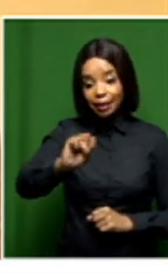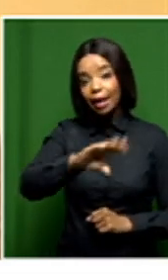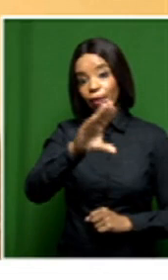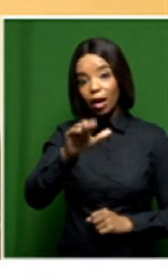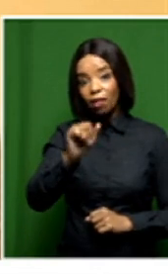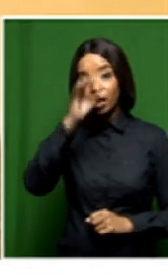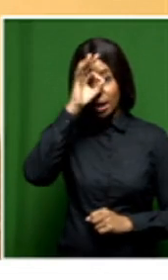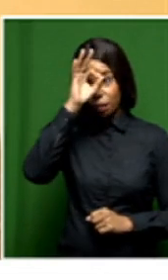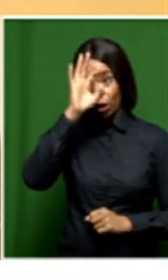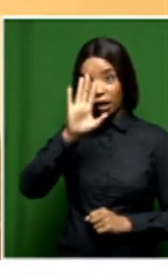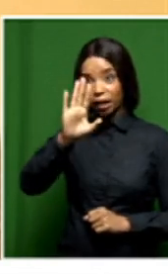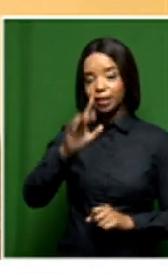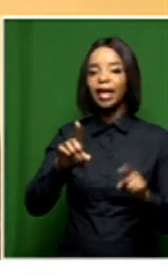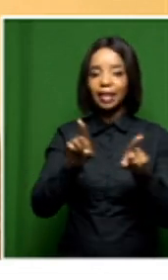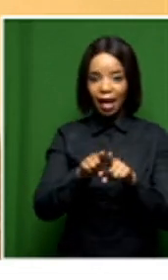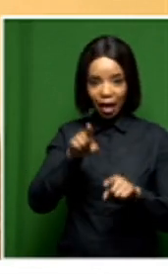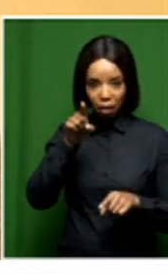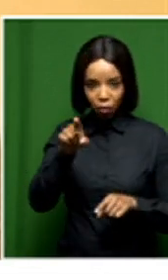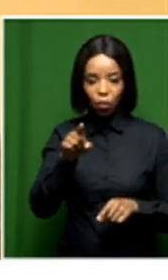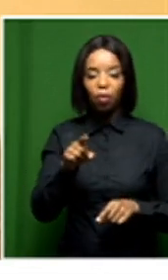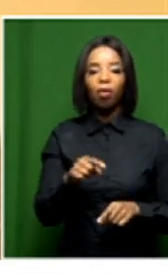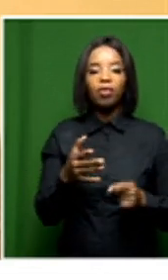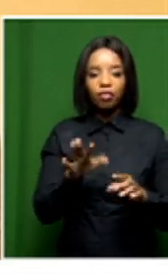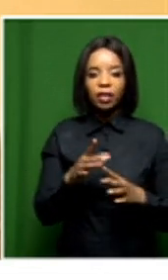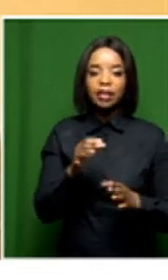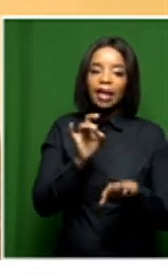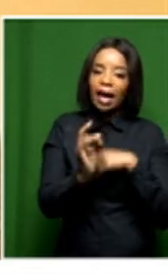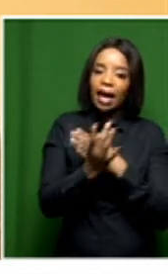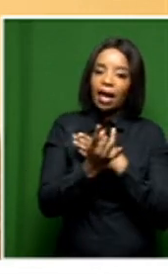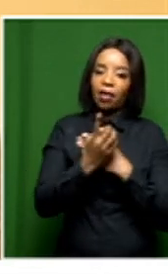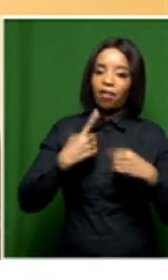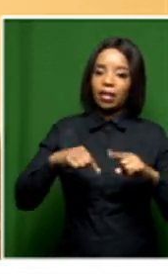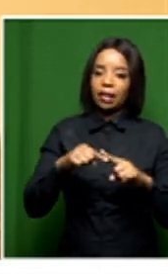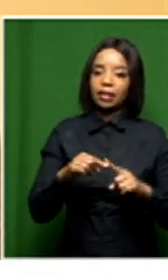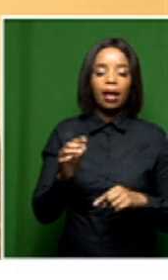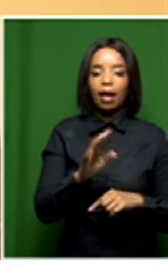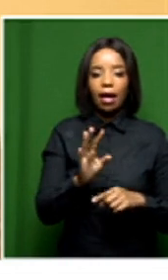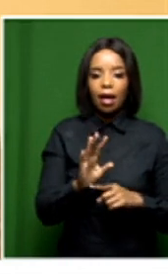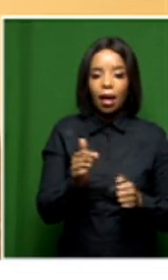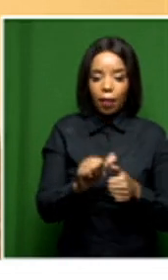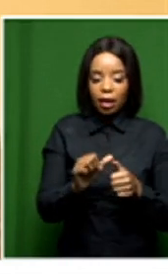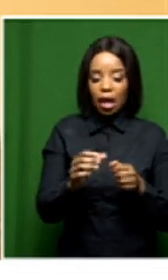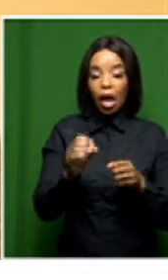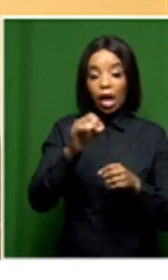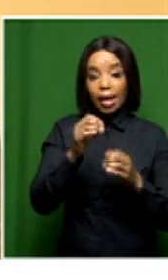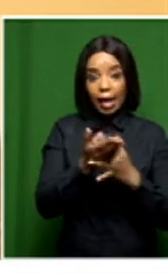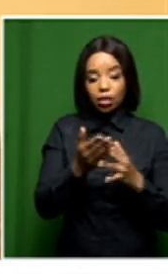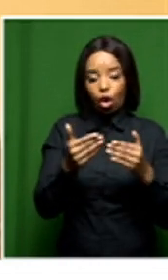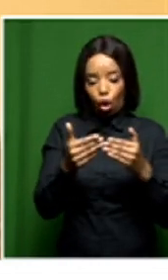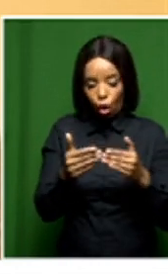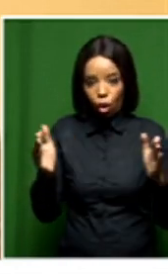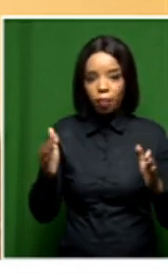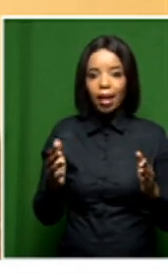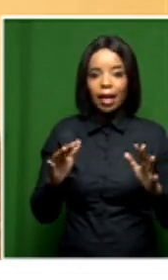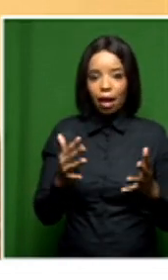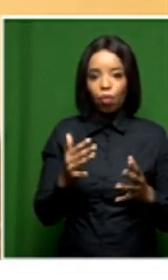Services as well advise that the cases be opened at where individuals reside. So we are